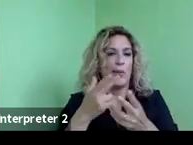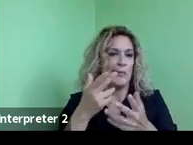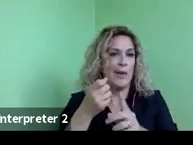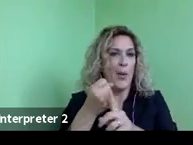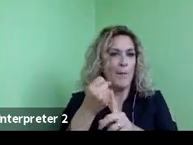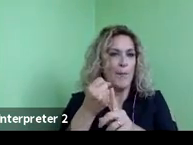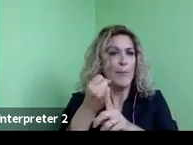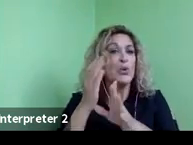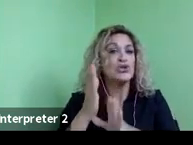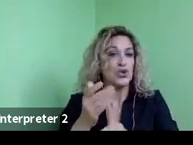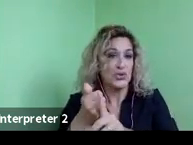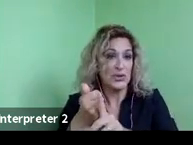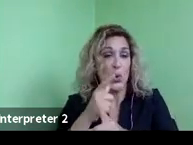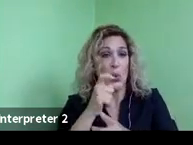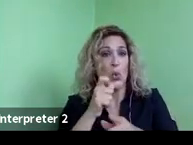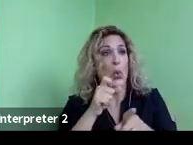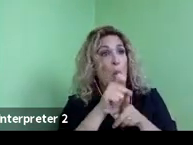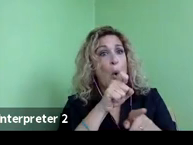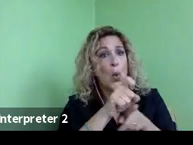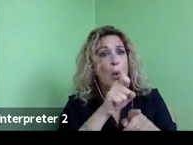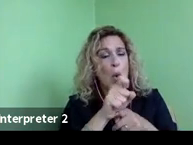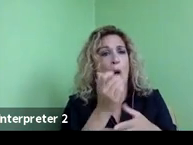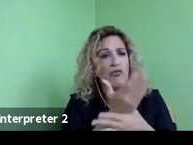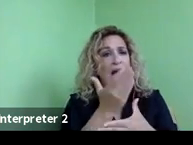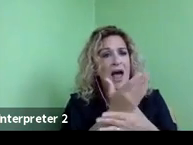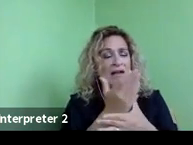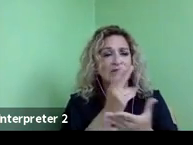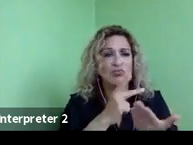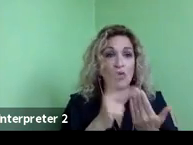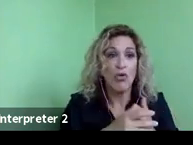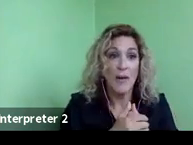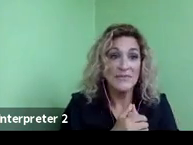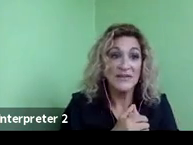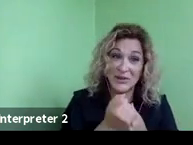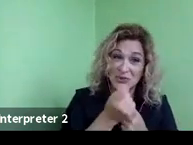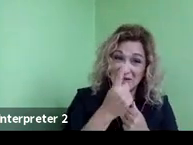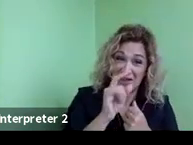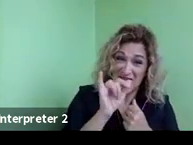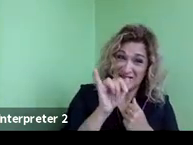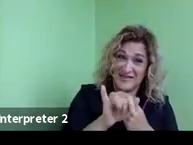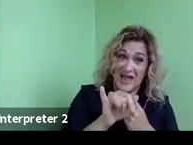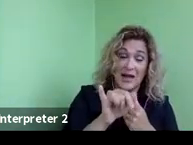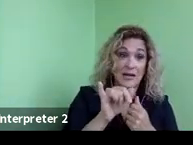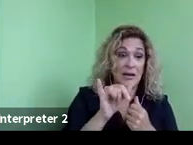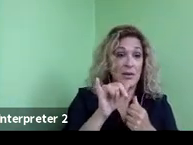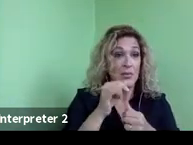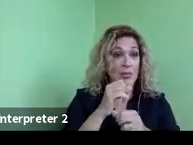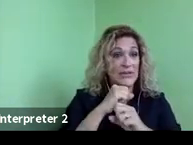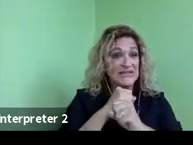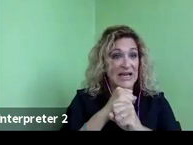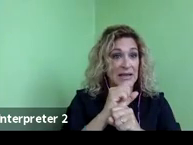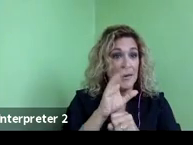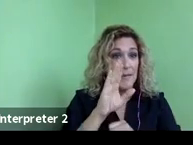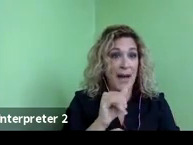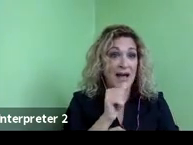harass programs, and asking if that is protected by confidentiality. But